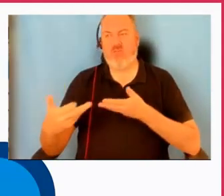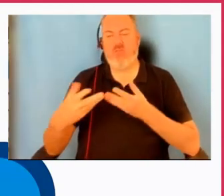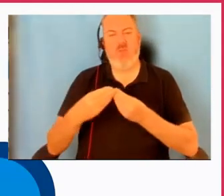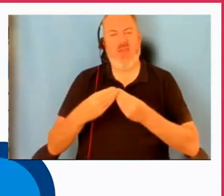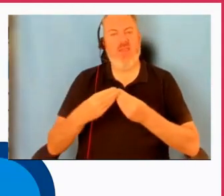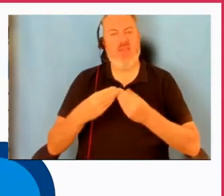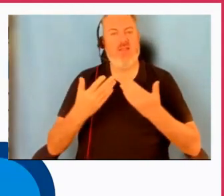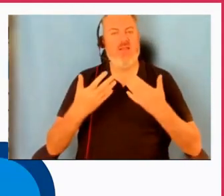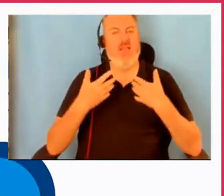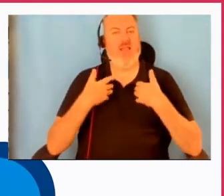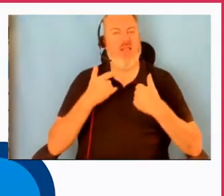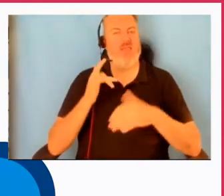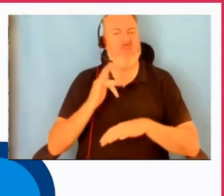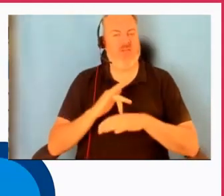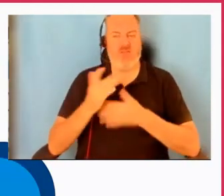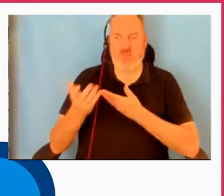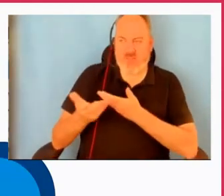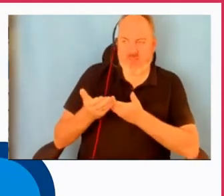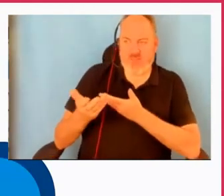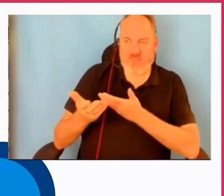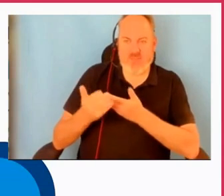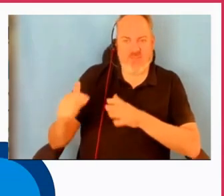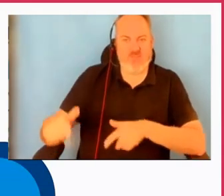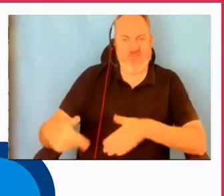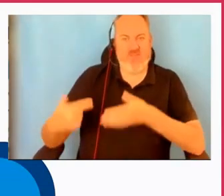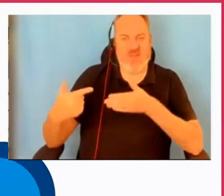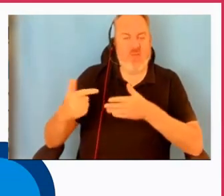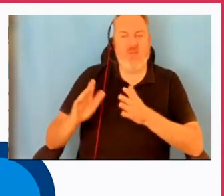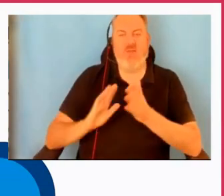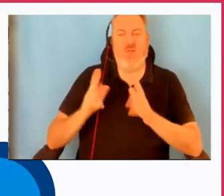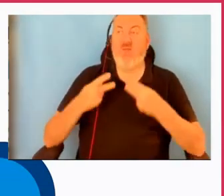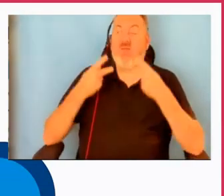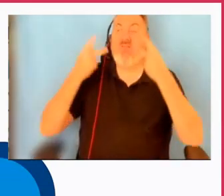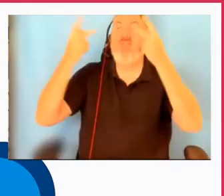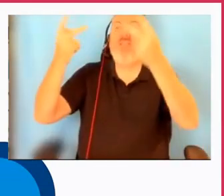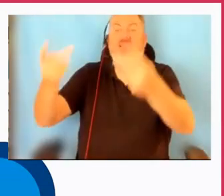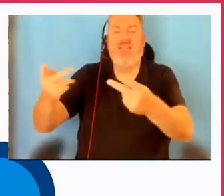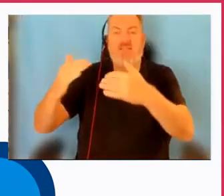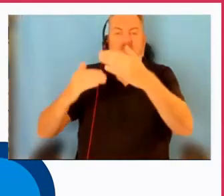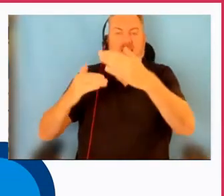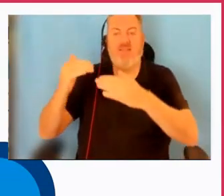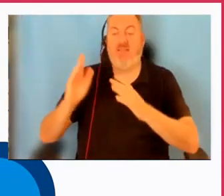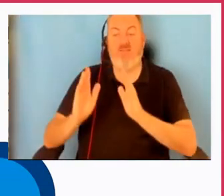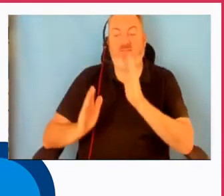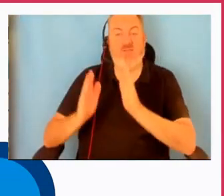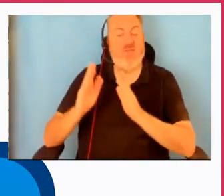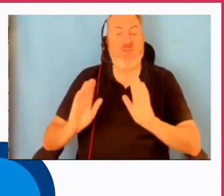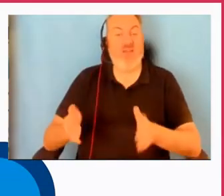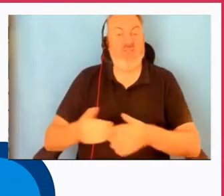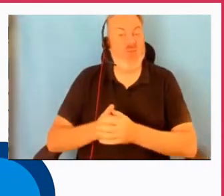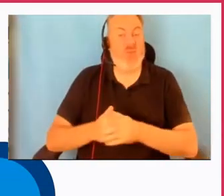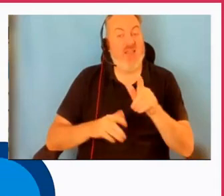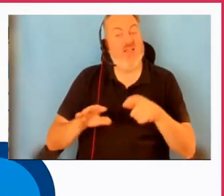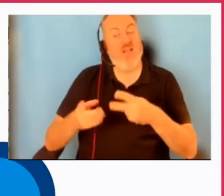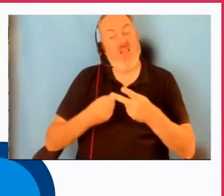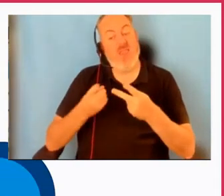professionals. So it means that a person doesn't have to go to an in-person appointment. It